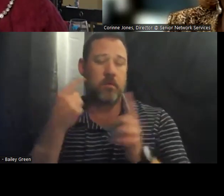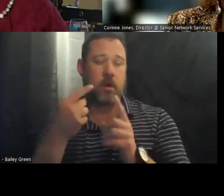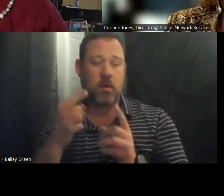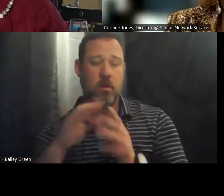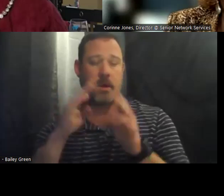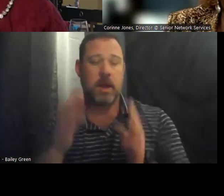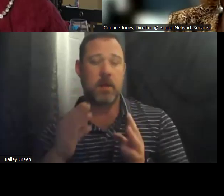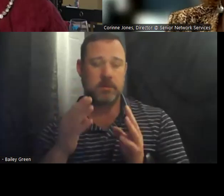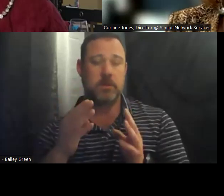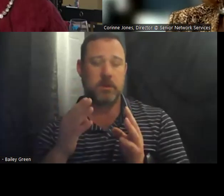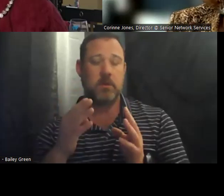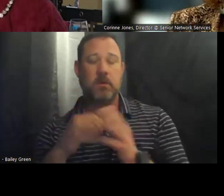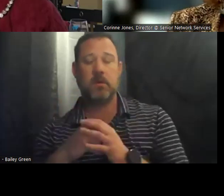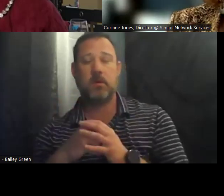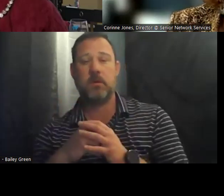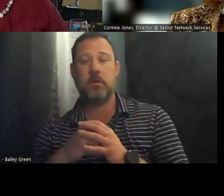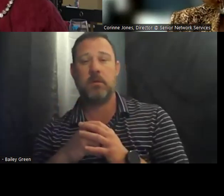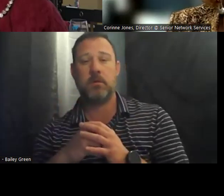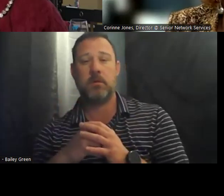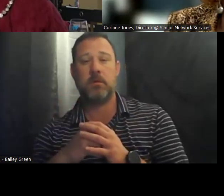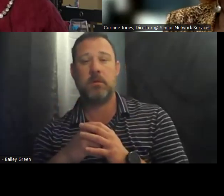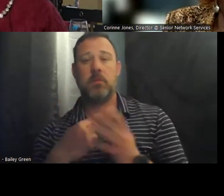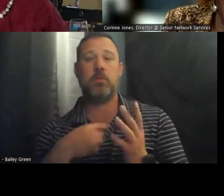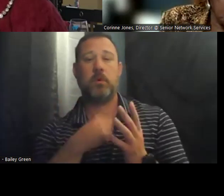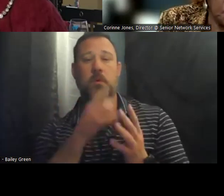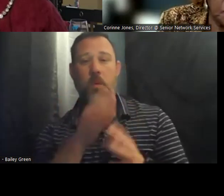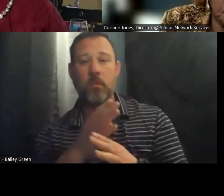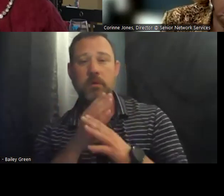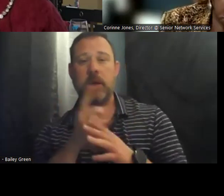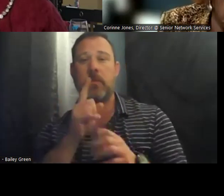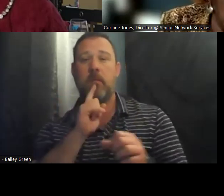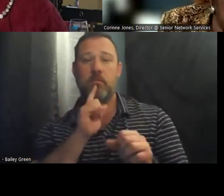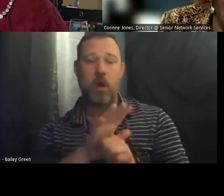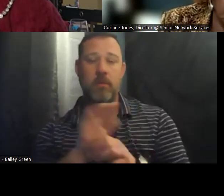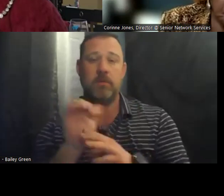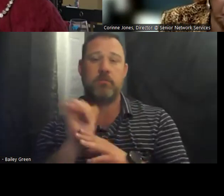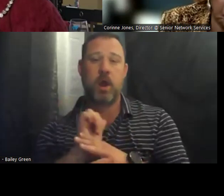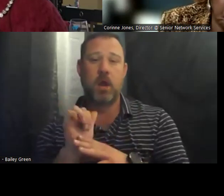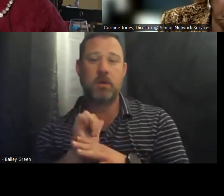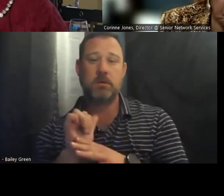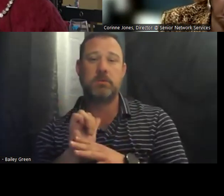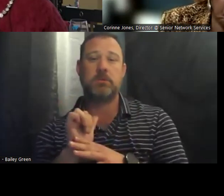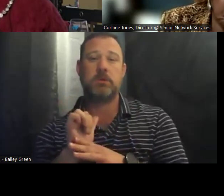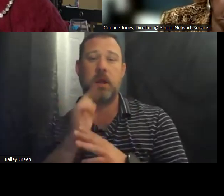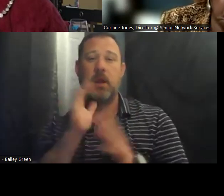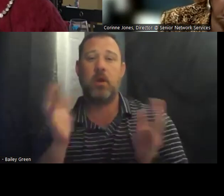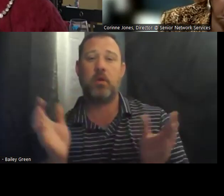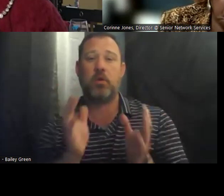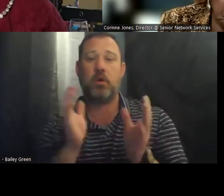housing initiative #2, where we're going to protect those promising practices and encourage